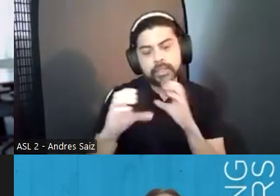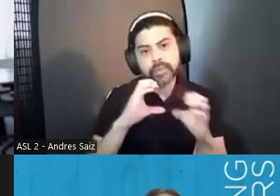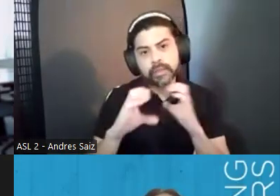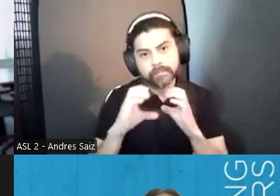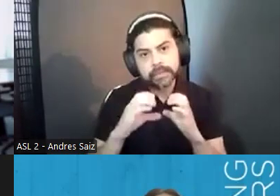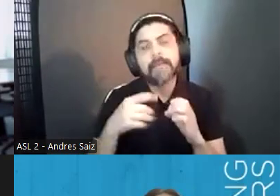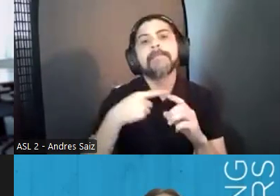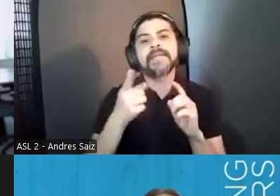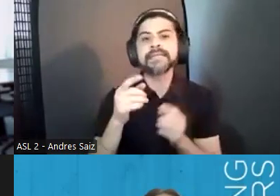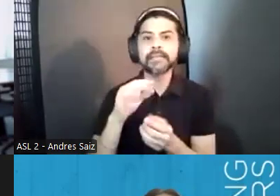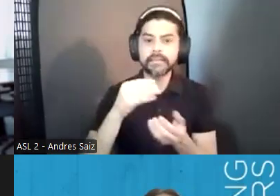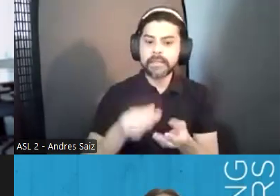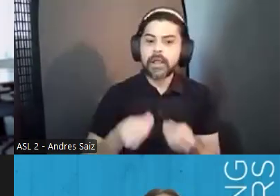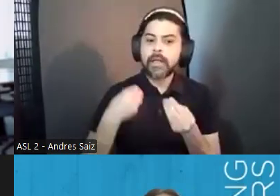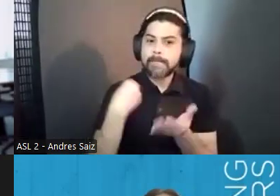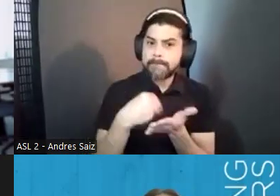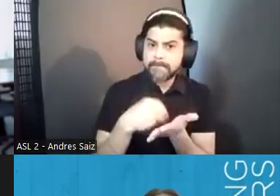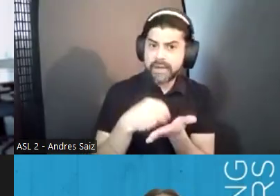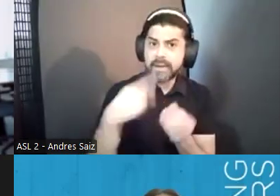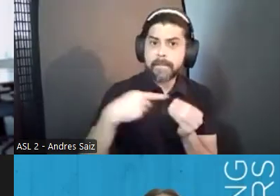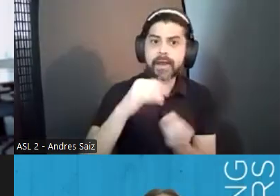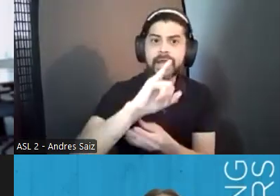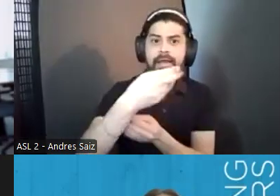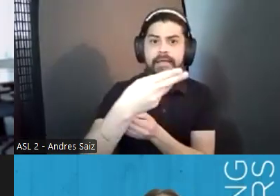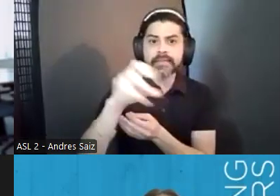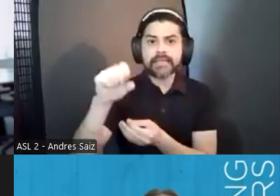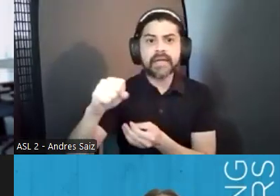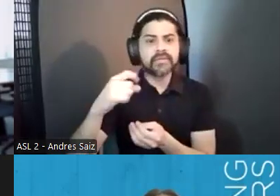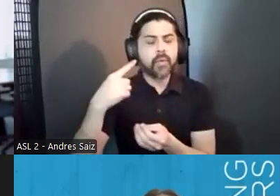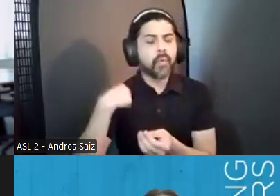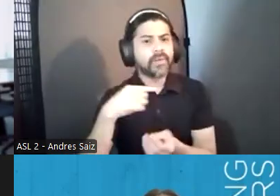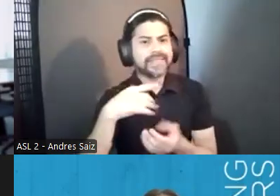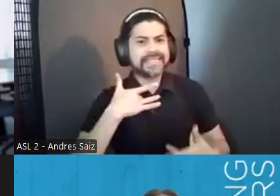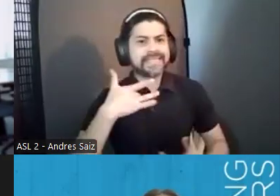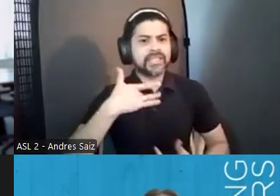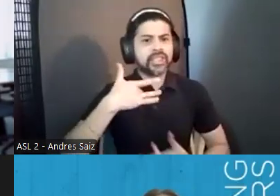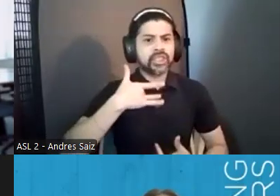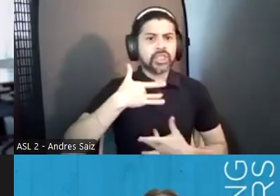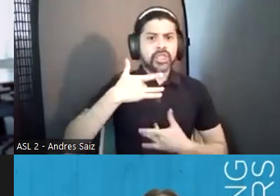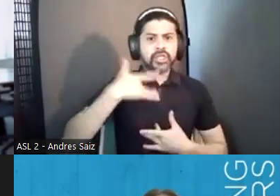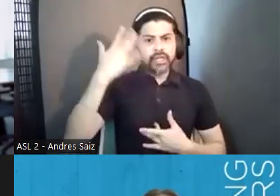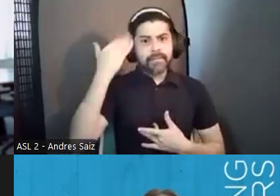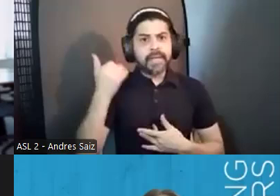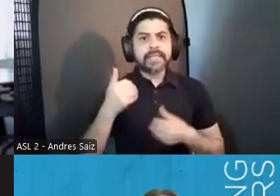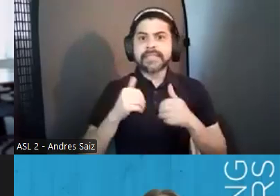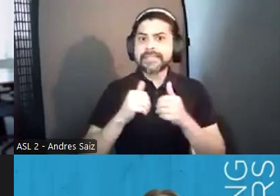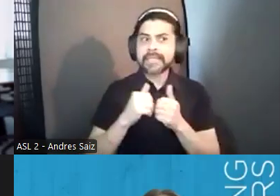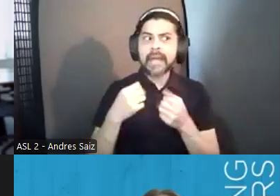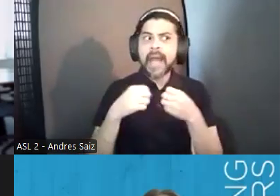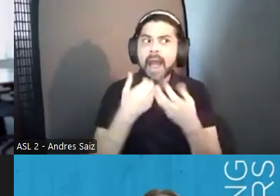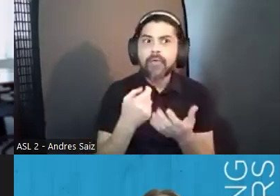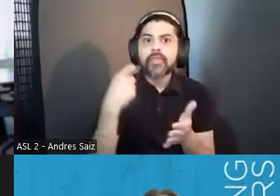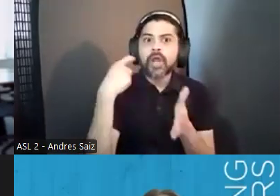around IHSS, we are really concerned specifically around the shift of the cost to the counties, that